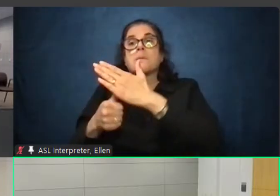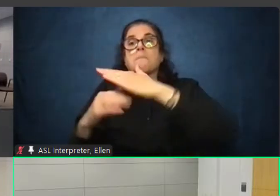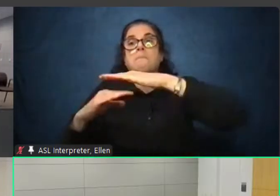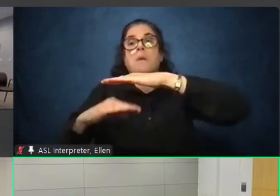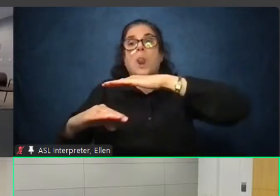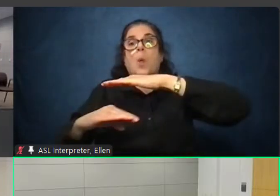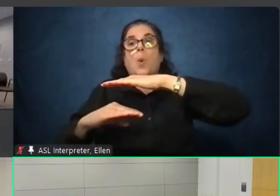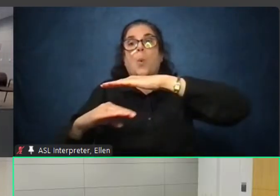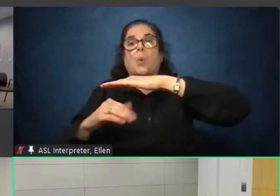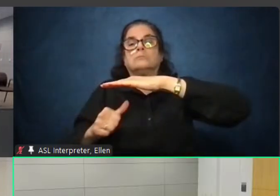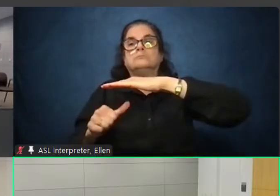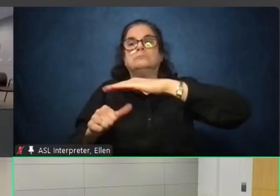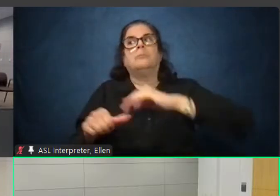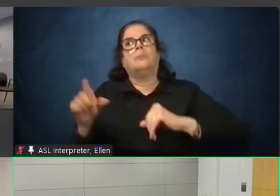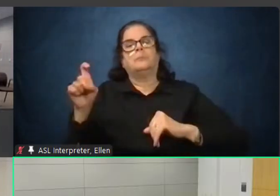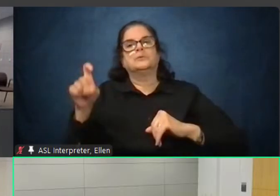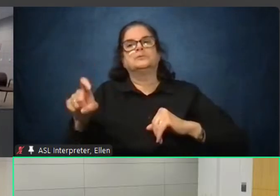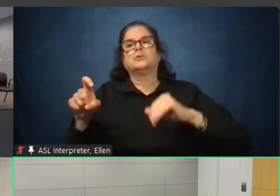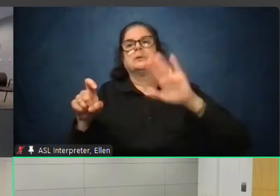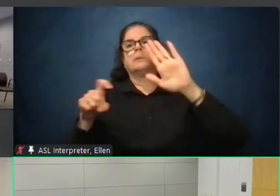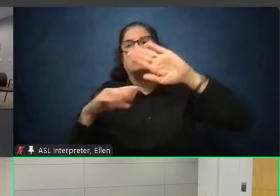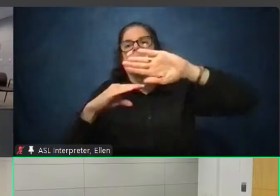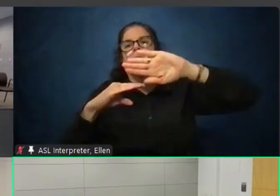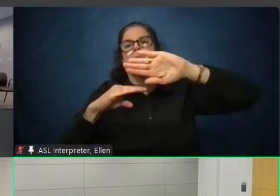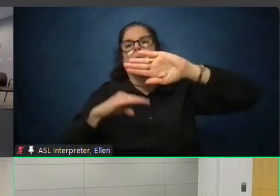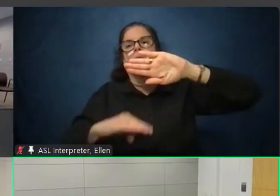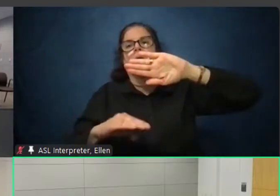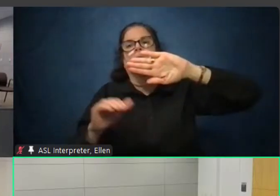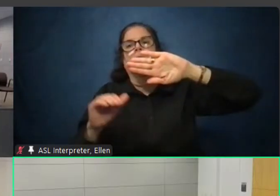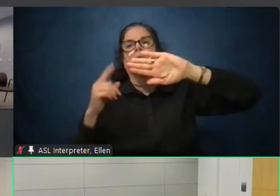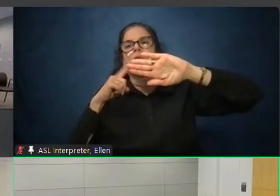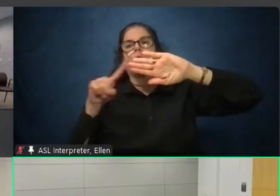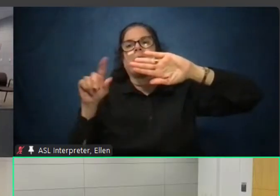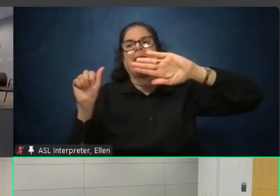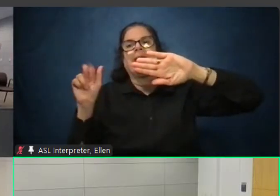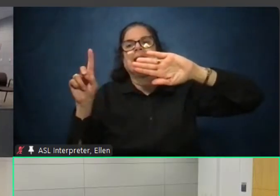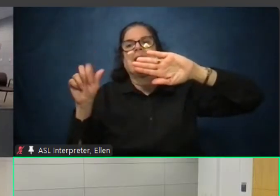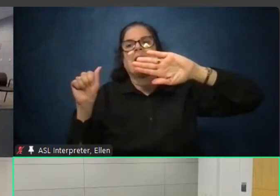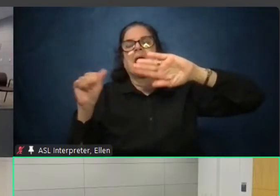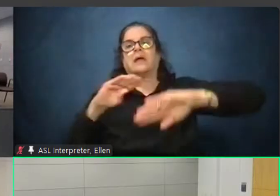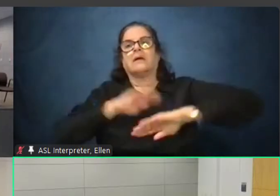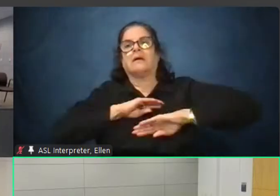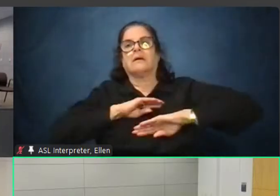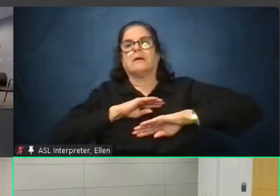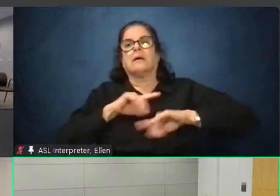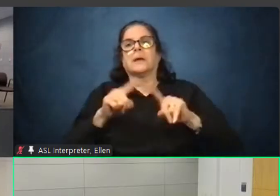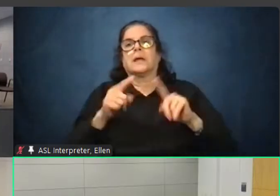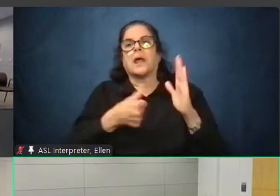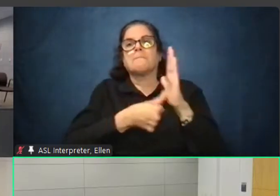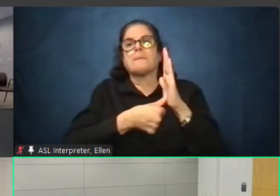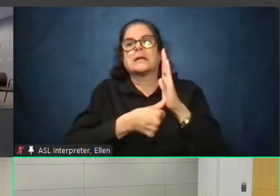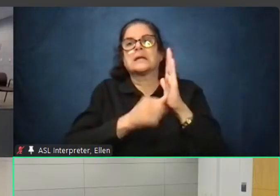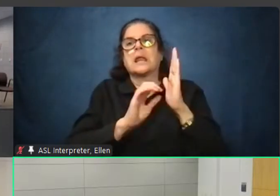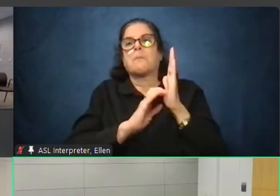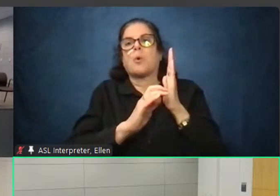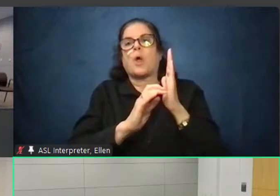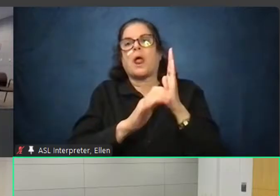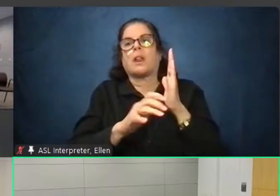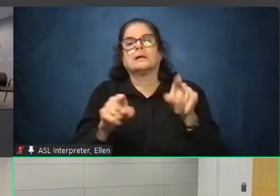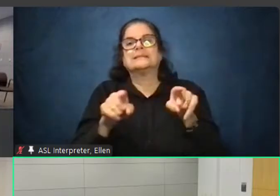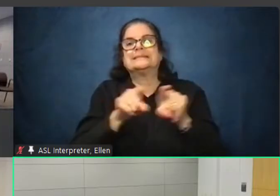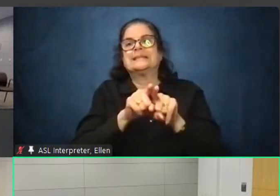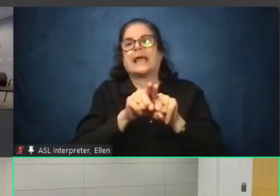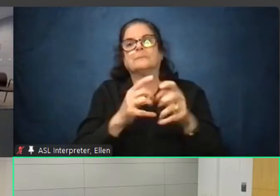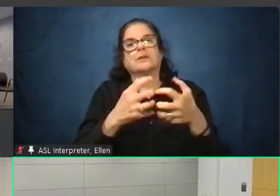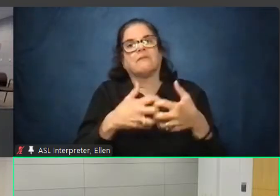the button is supposed to be like slightly lower to meet ADA, but the button and the Braille are on the same device, and so I don't know,